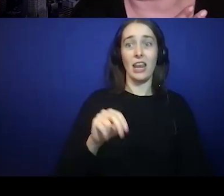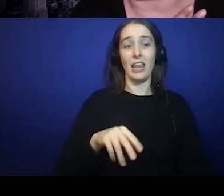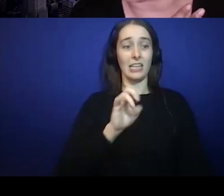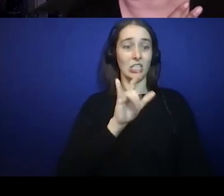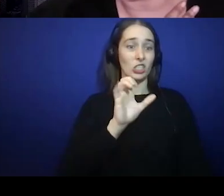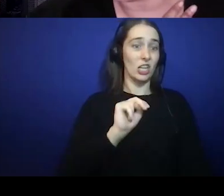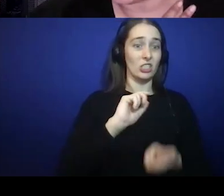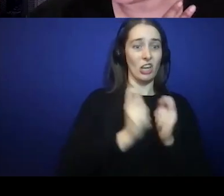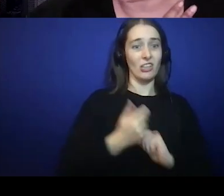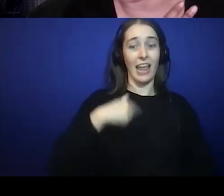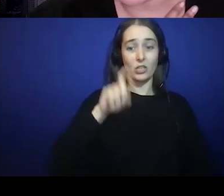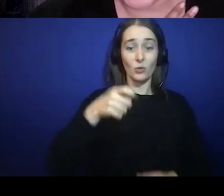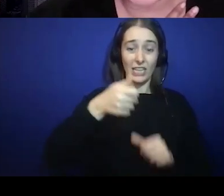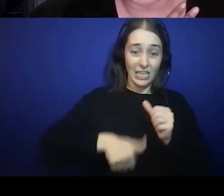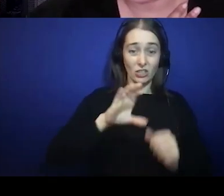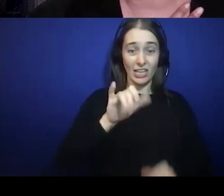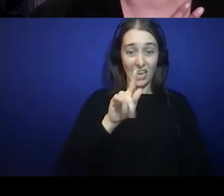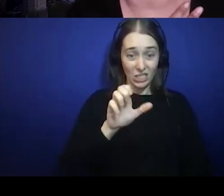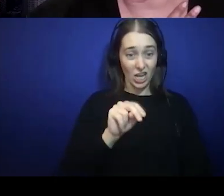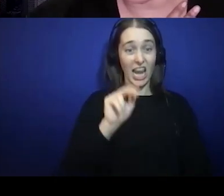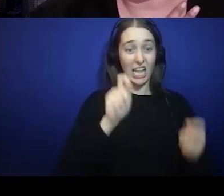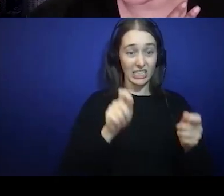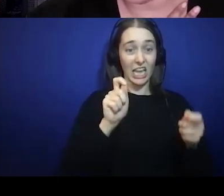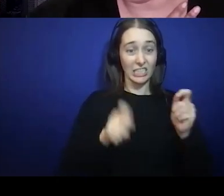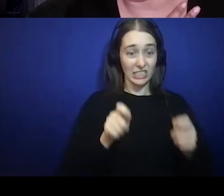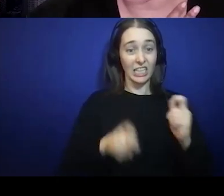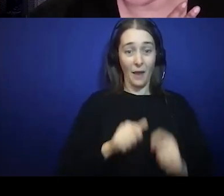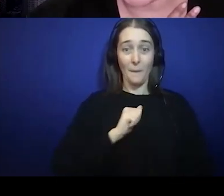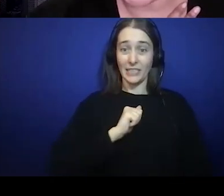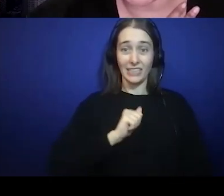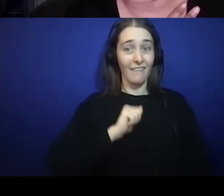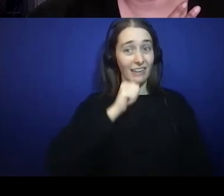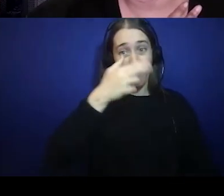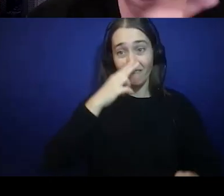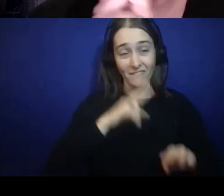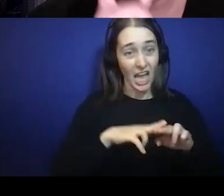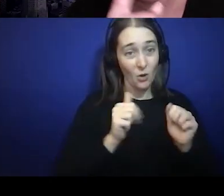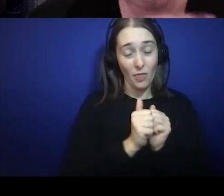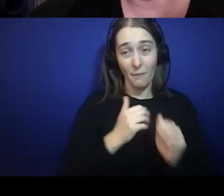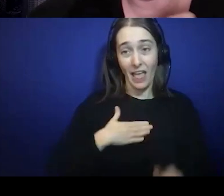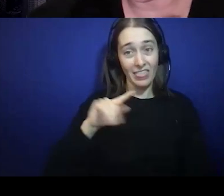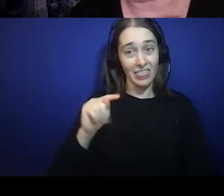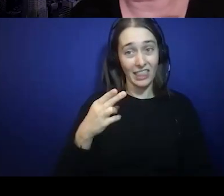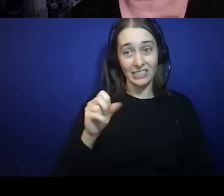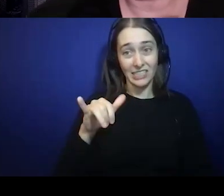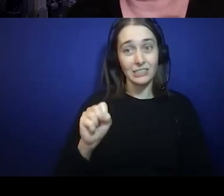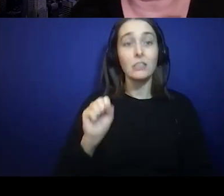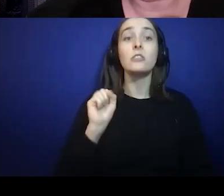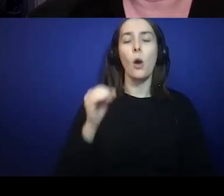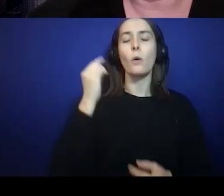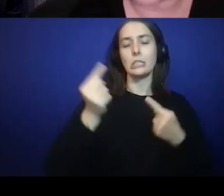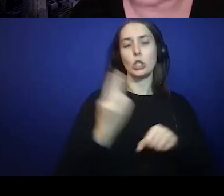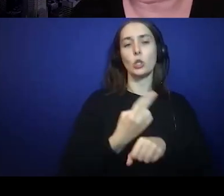every single one of my citations by hand. Was not fun with my thesis. So consider looking at this